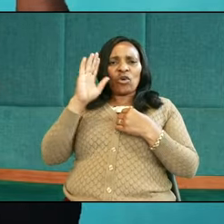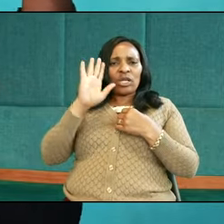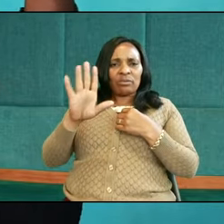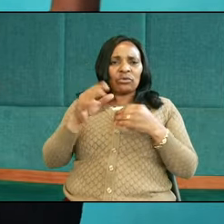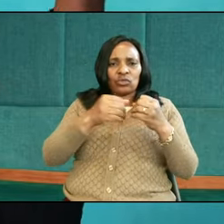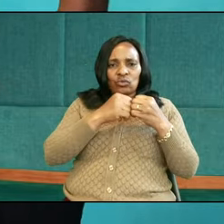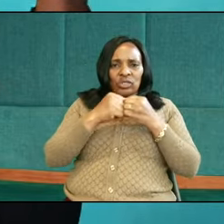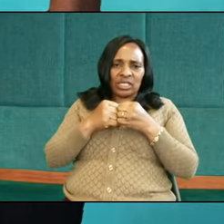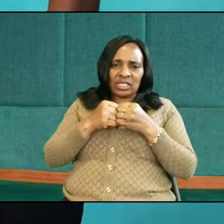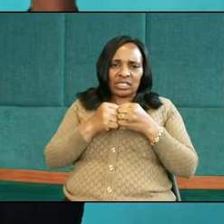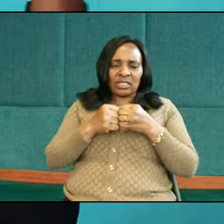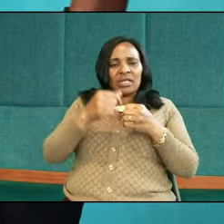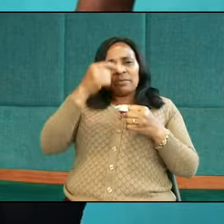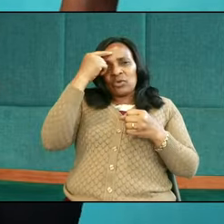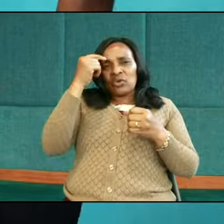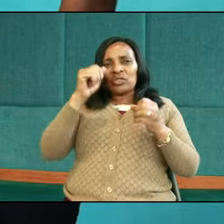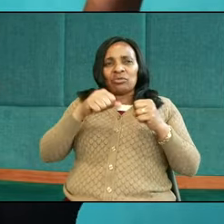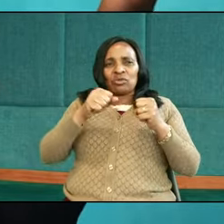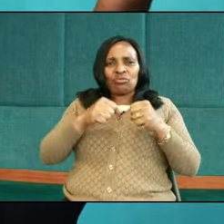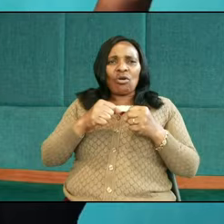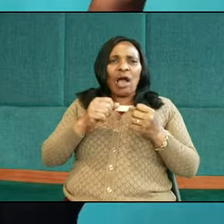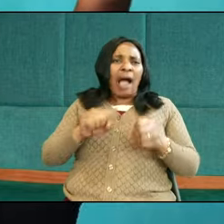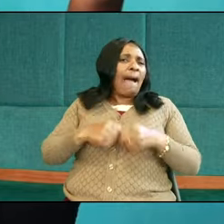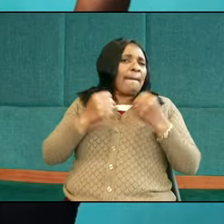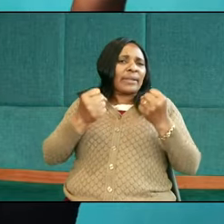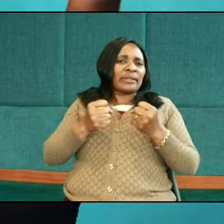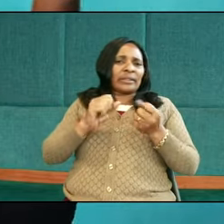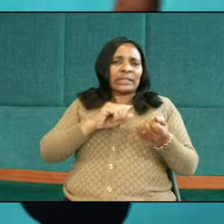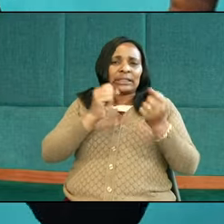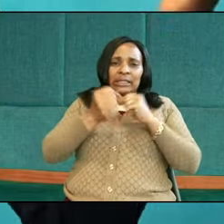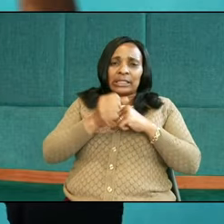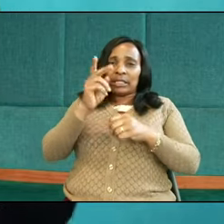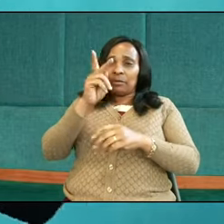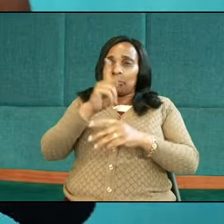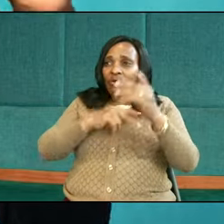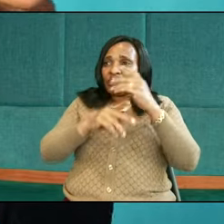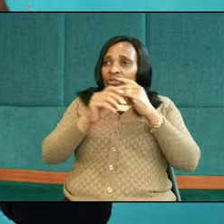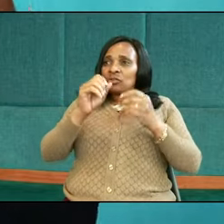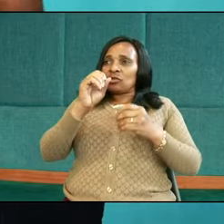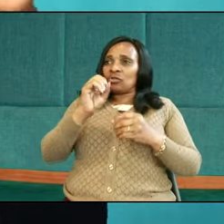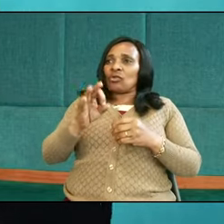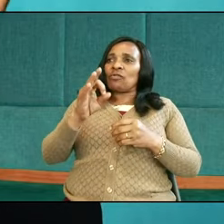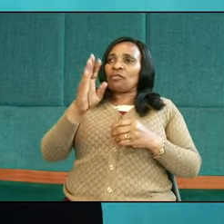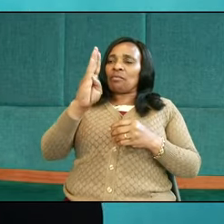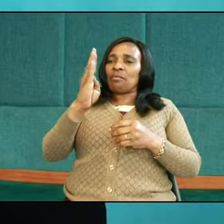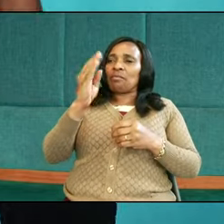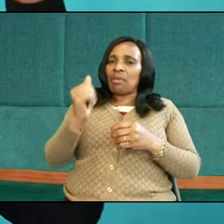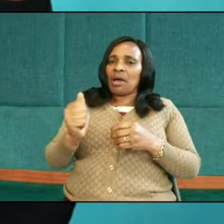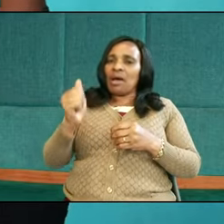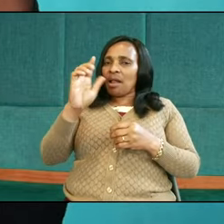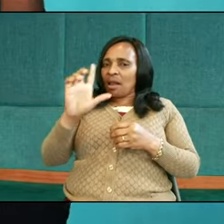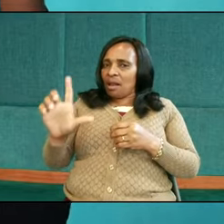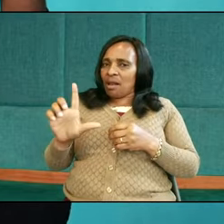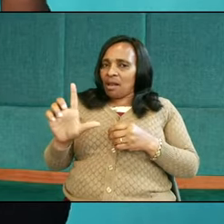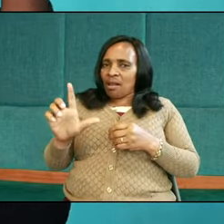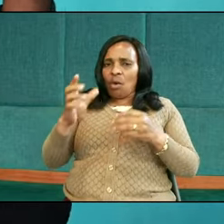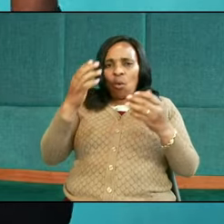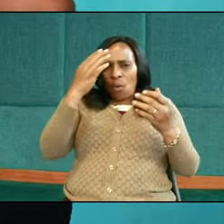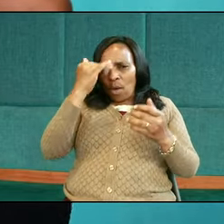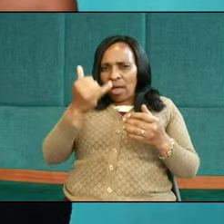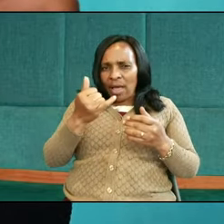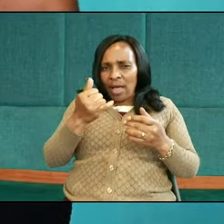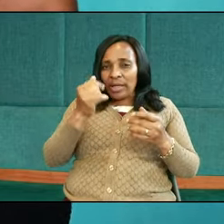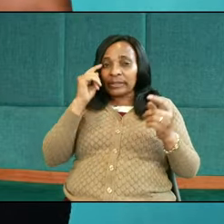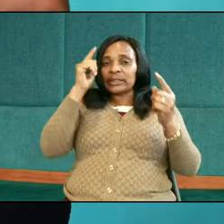like that. Because it strikes me, he wasn't trying to change the prophets of Baal. He wasn't. That was not the target audience. The target audience